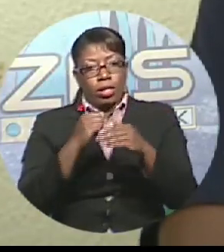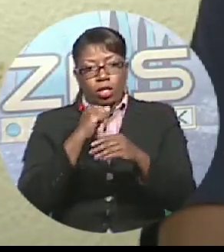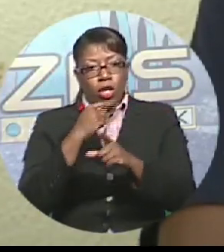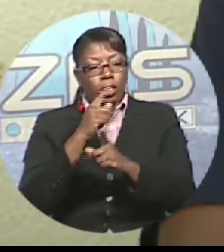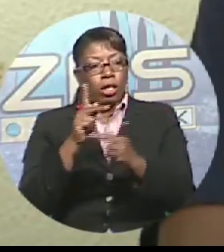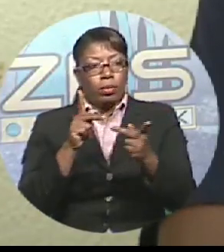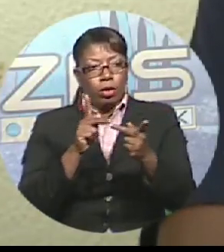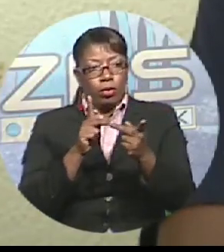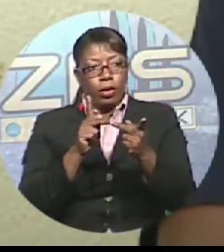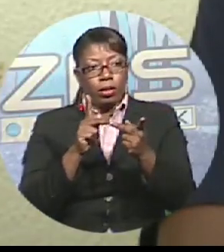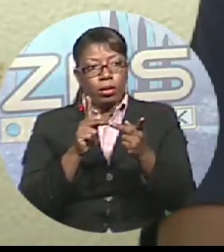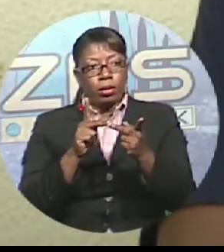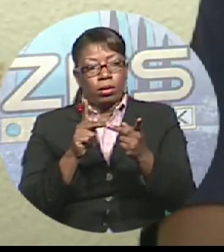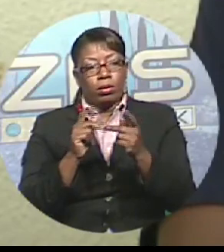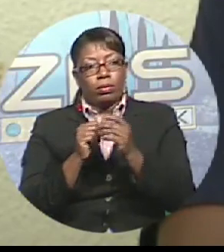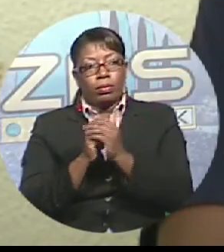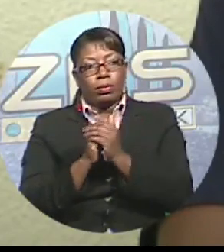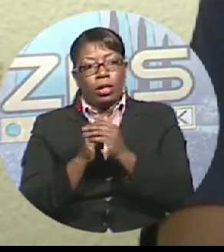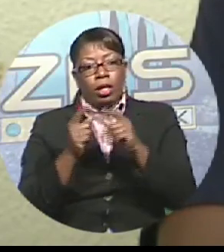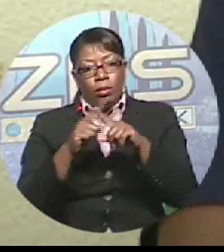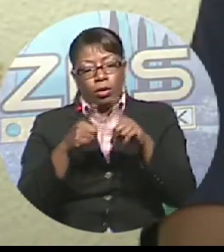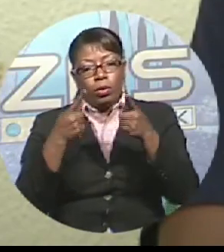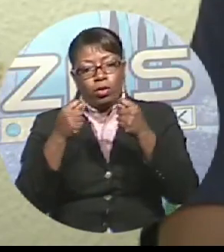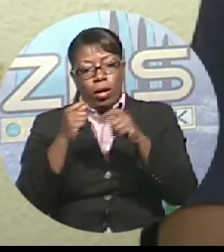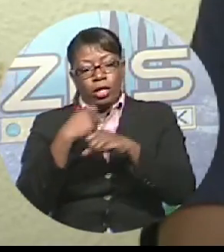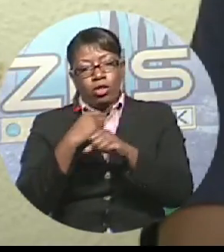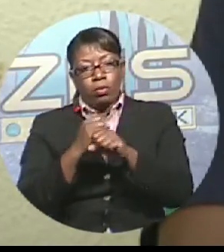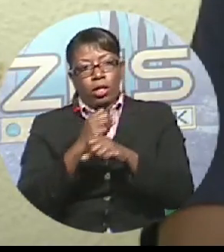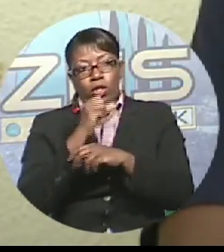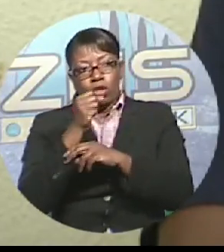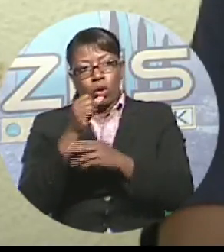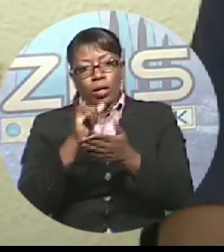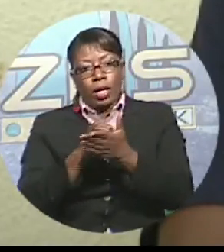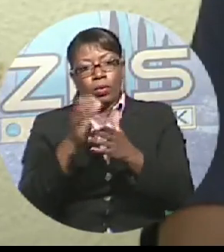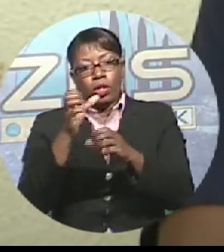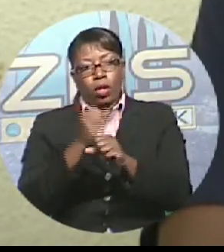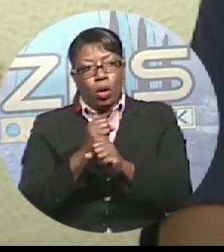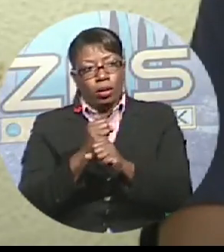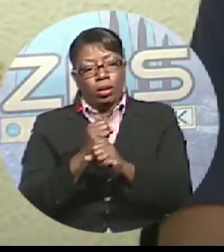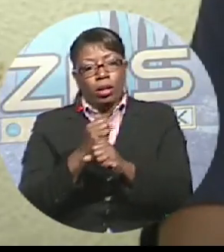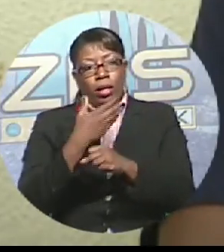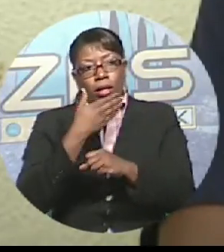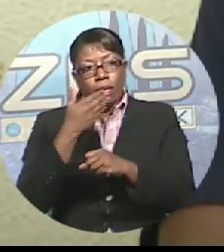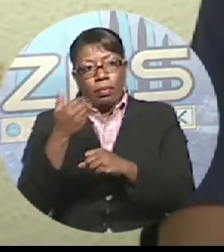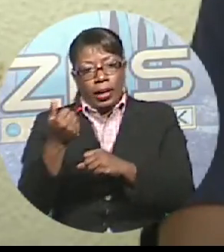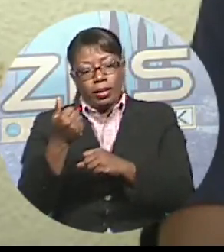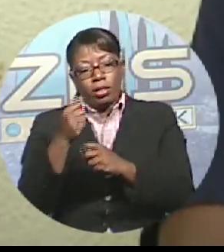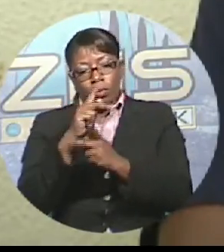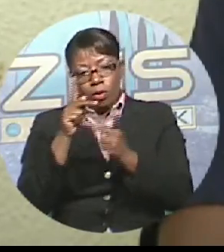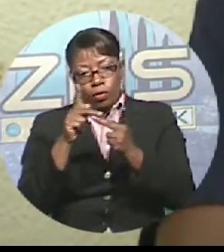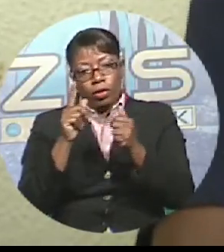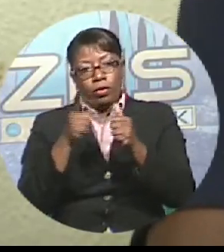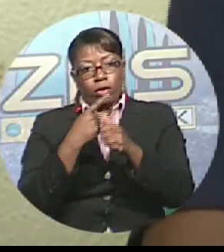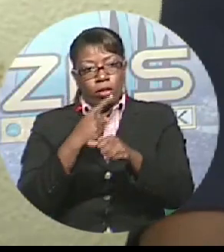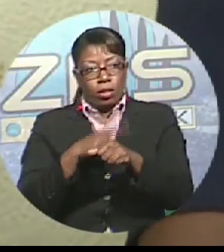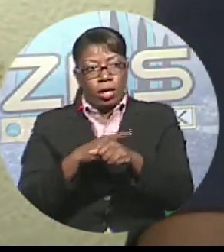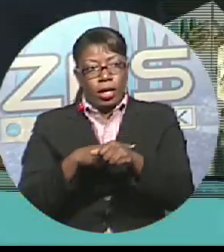process, but we did indeed try our best to make sure that we got it as best to perfect this first time.